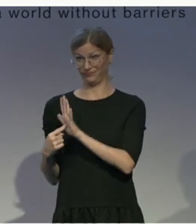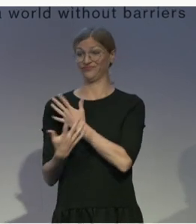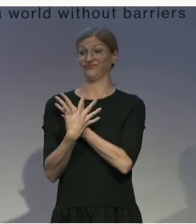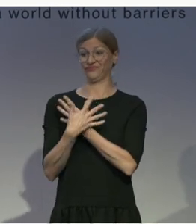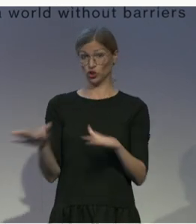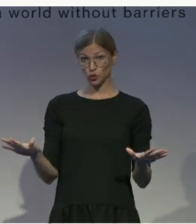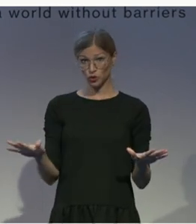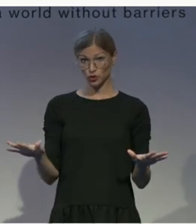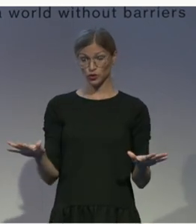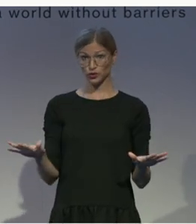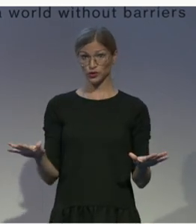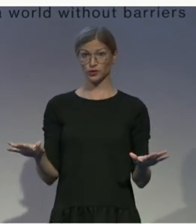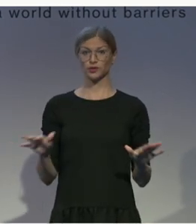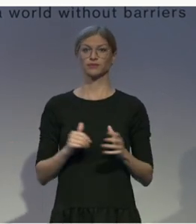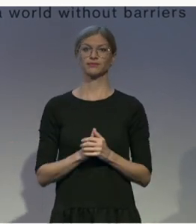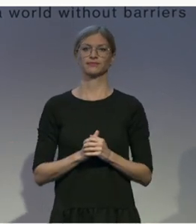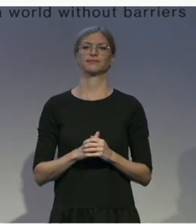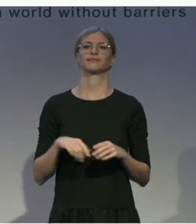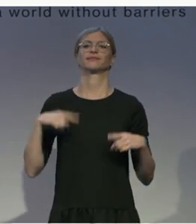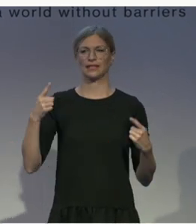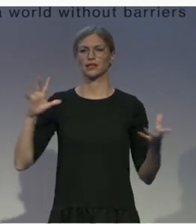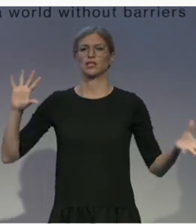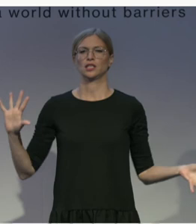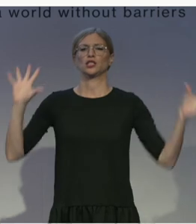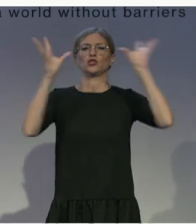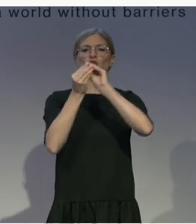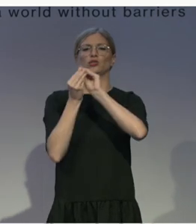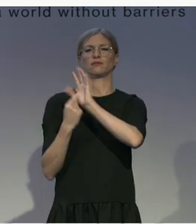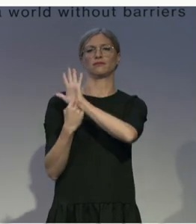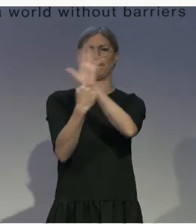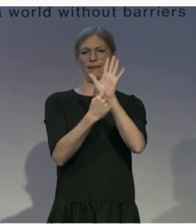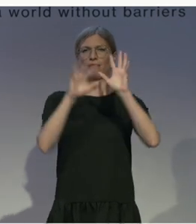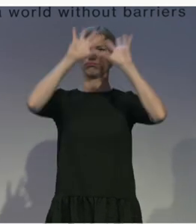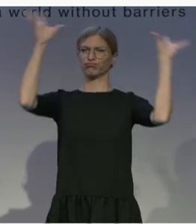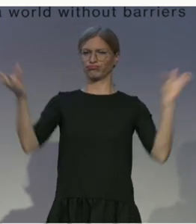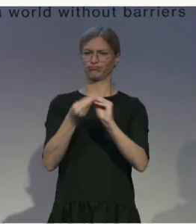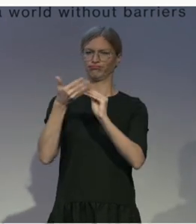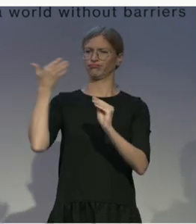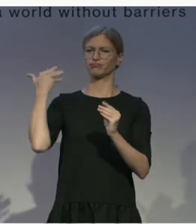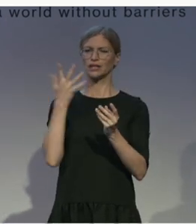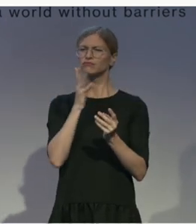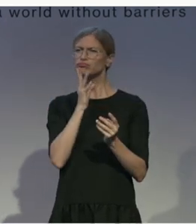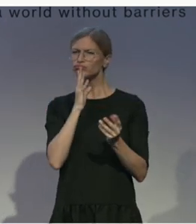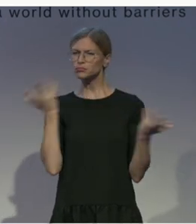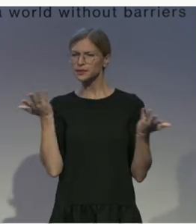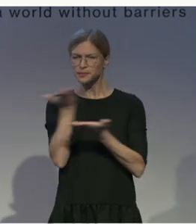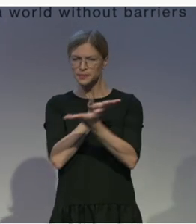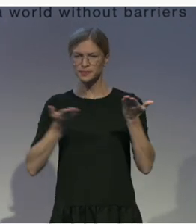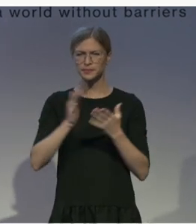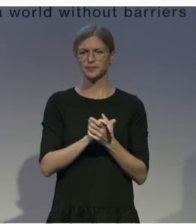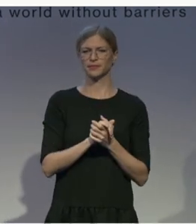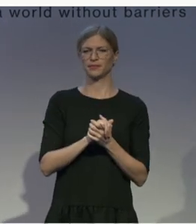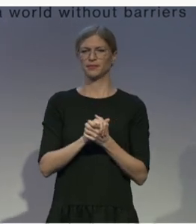a graphic summary of key points of their presentation, and Petra will be in charge of